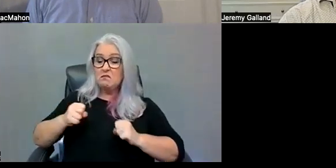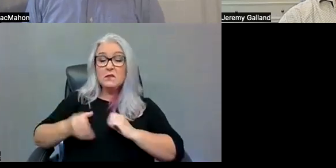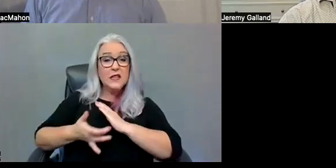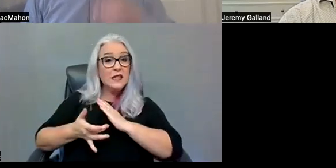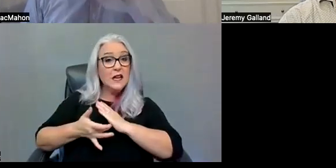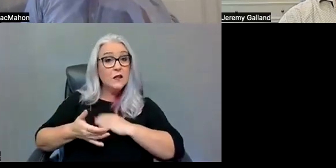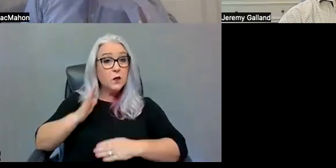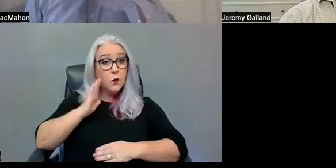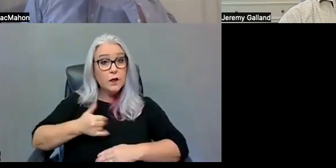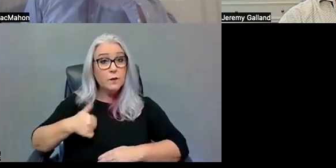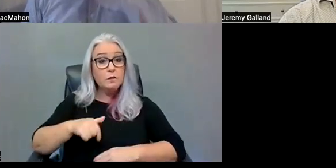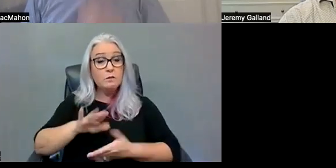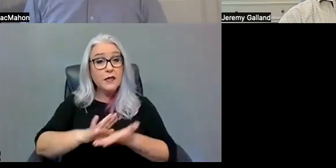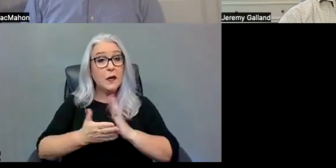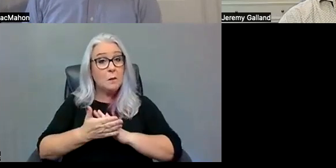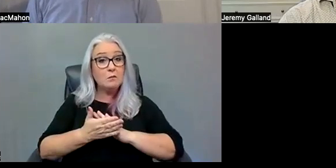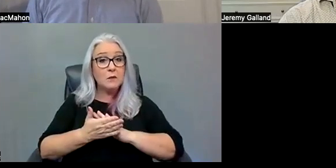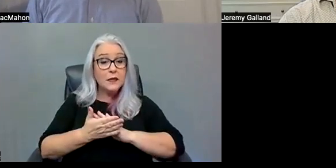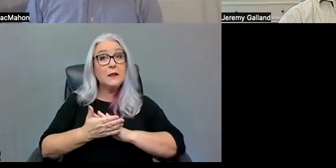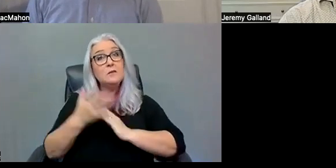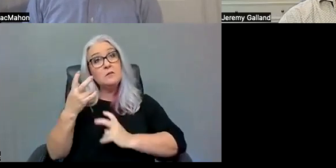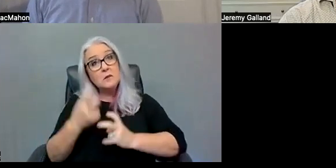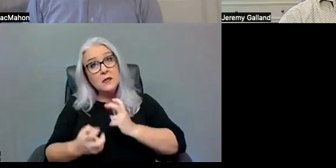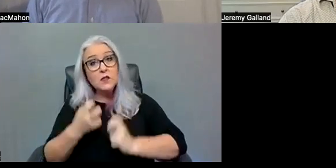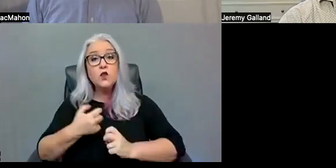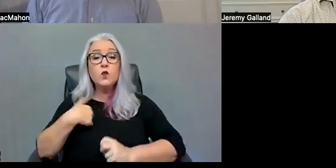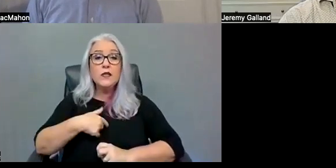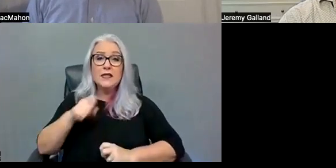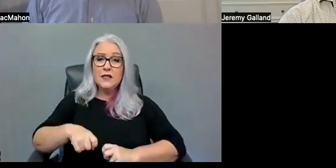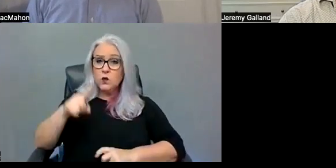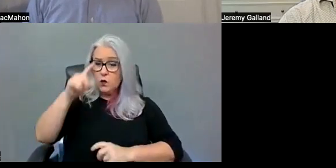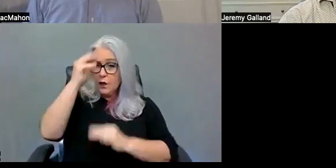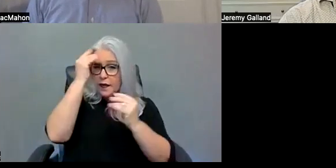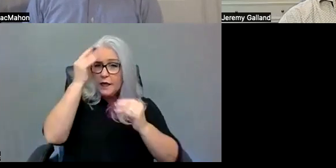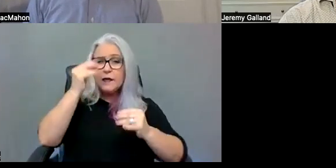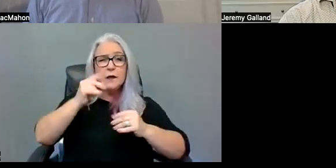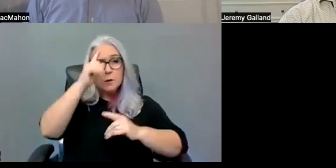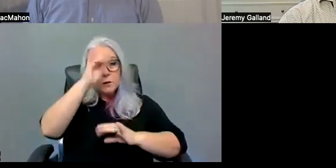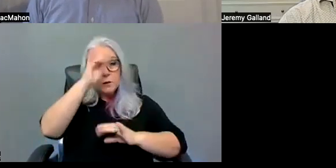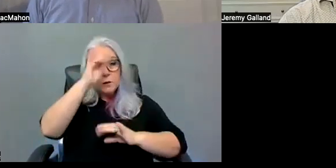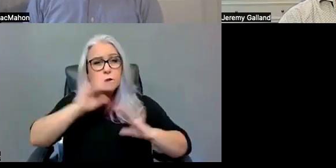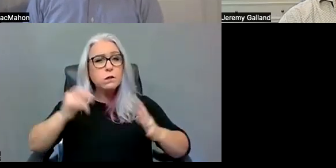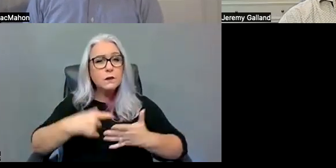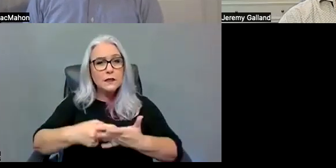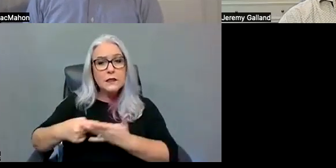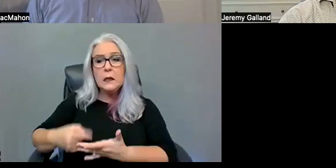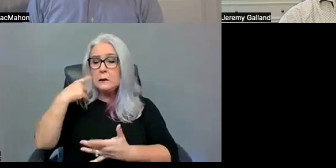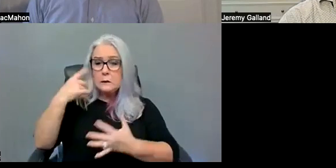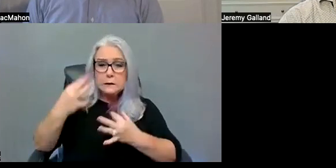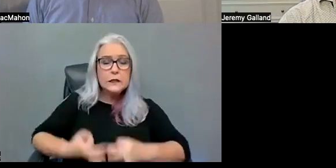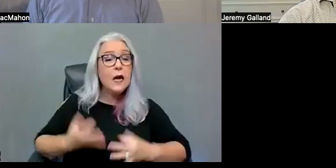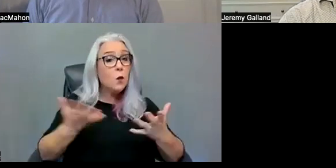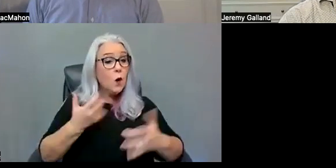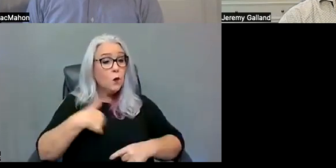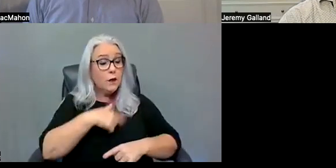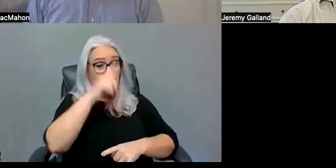have to give continuing thought to, both concretely with the kids in the classrooms and also what we believe as